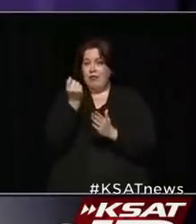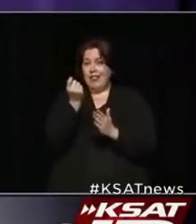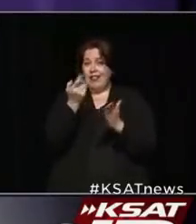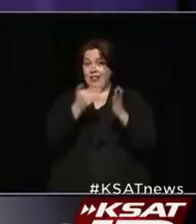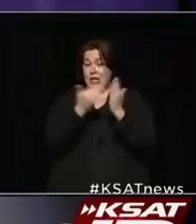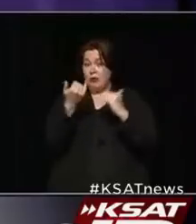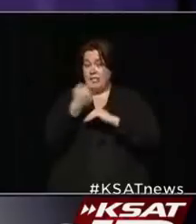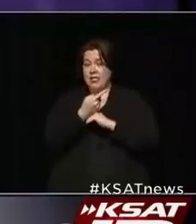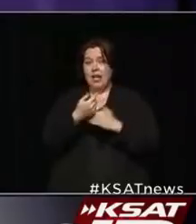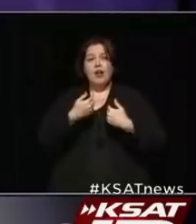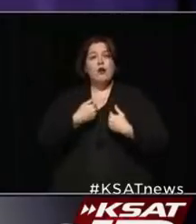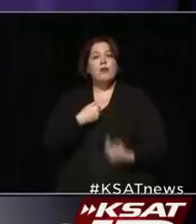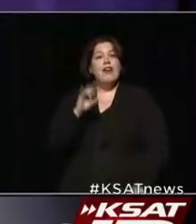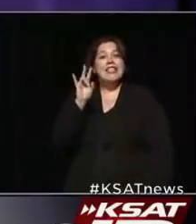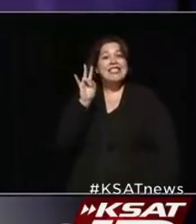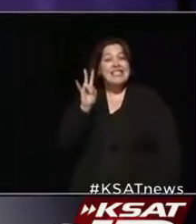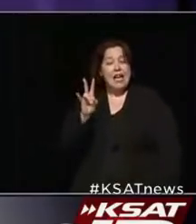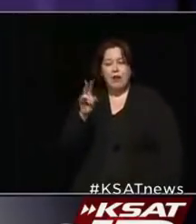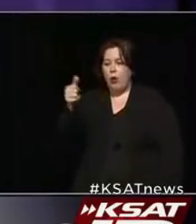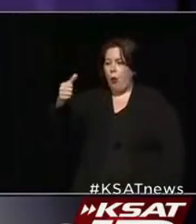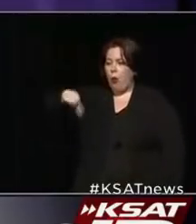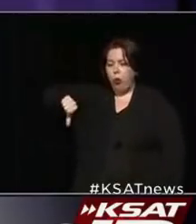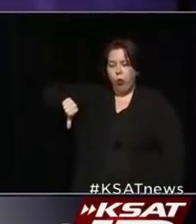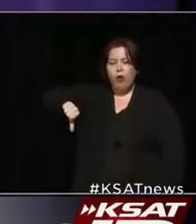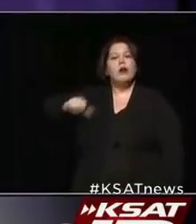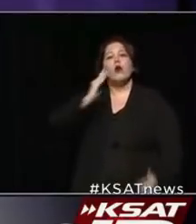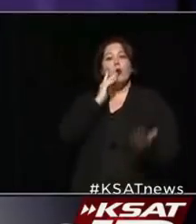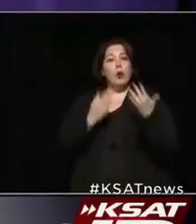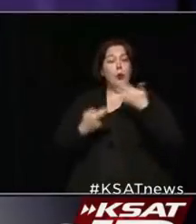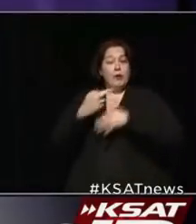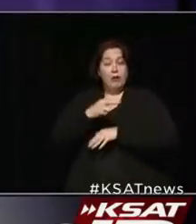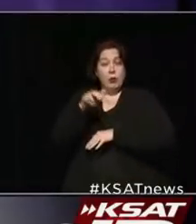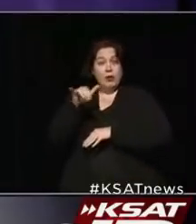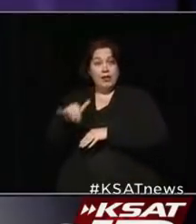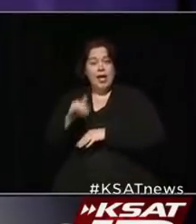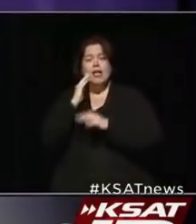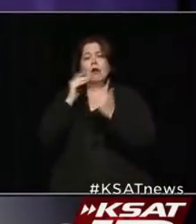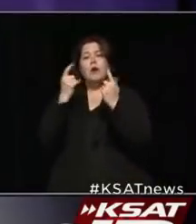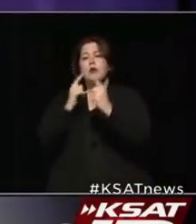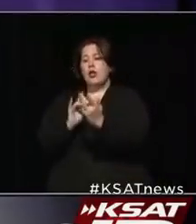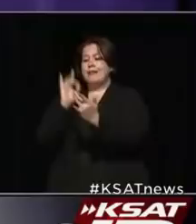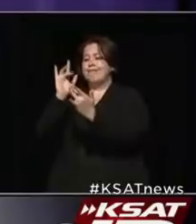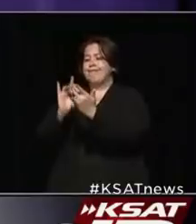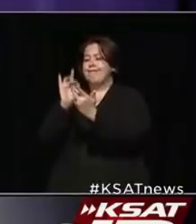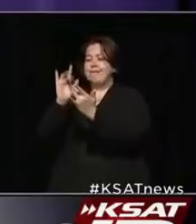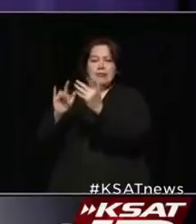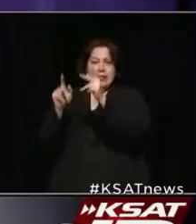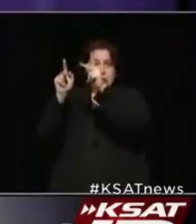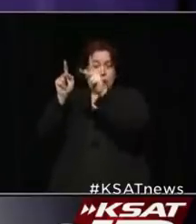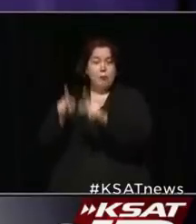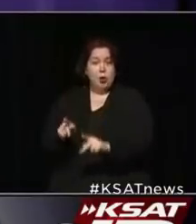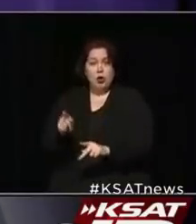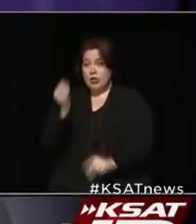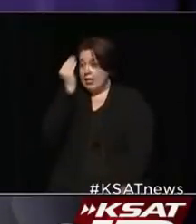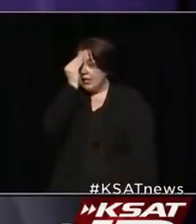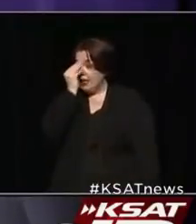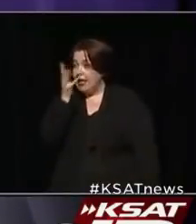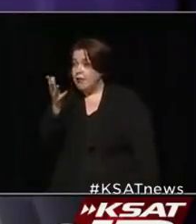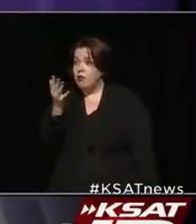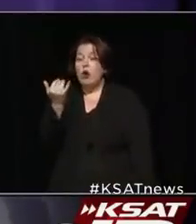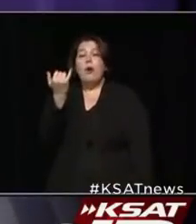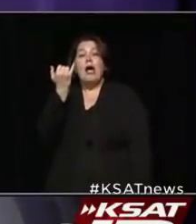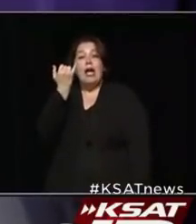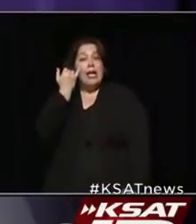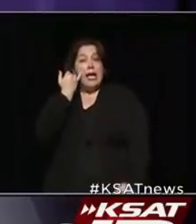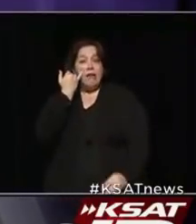had 7 that were rejected. We're reviewing those, and we will try to contact the voter to tell them if they're